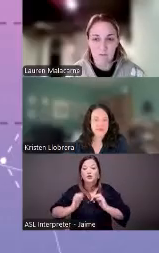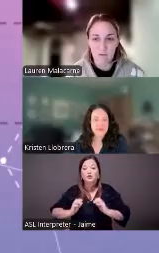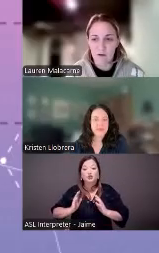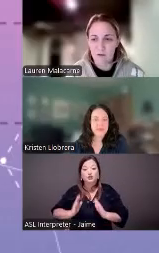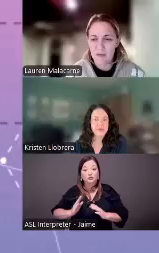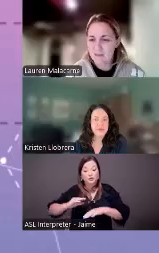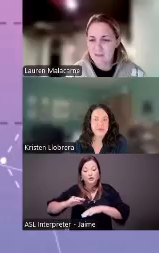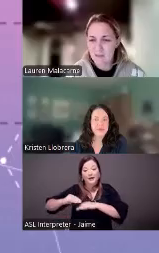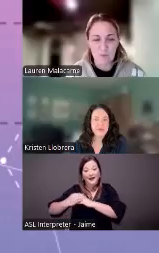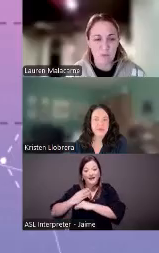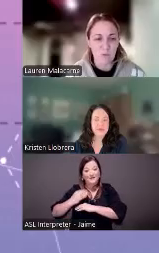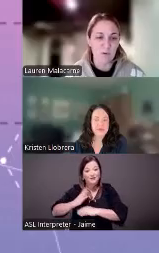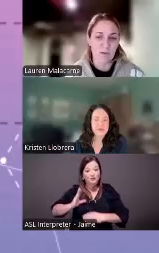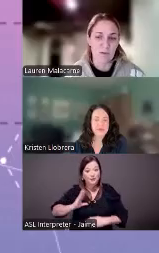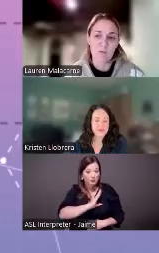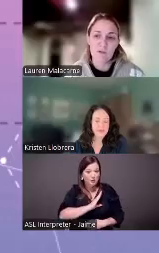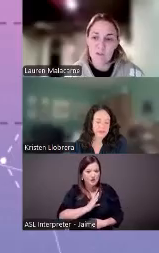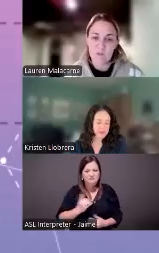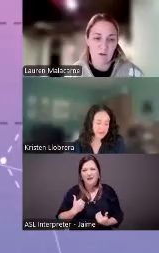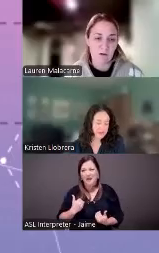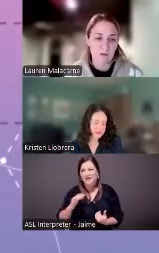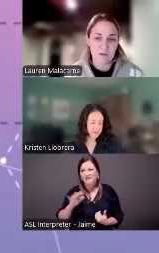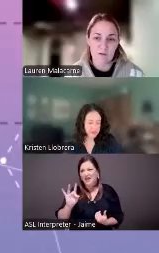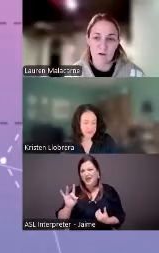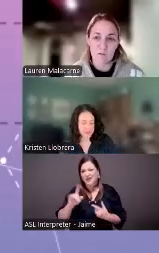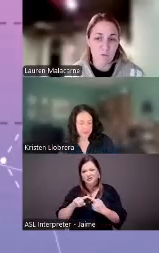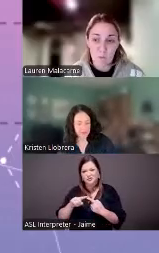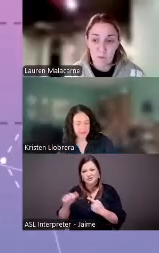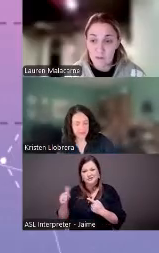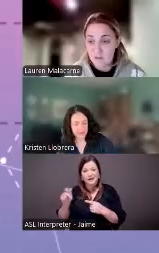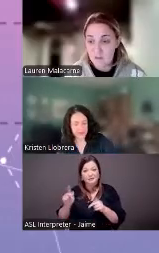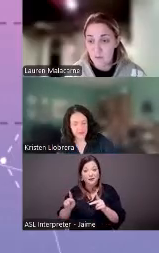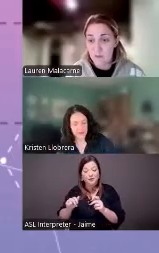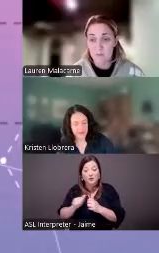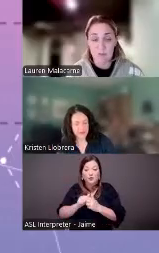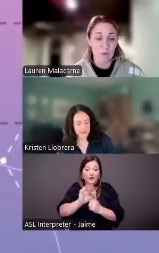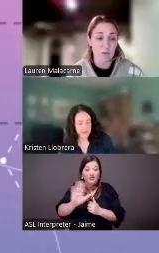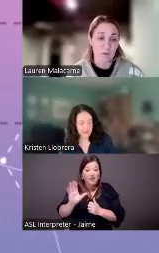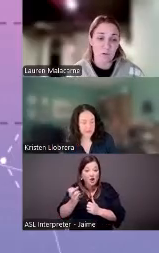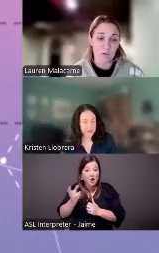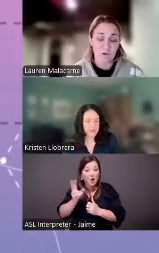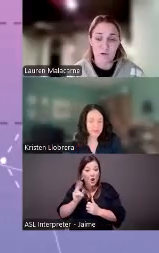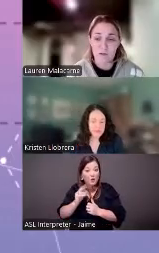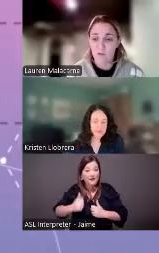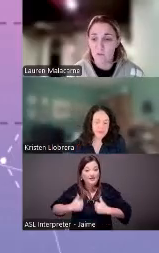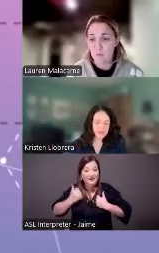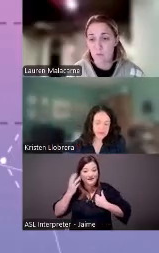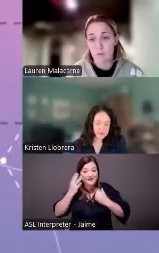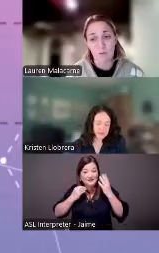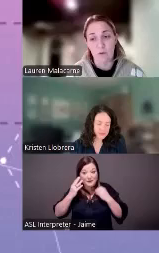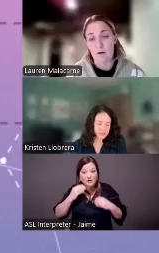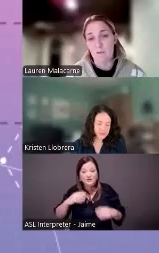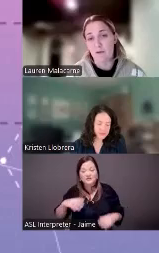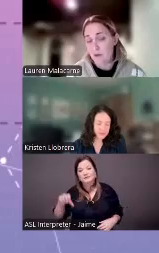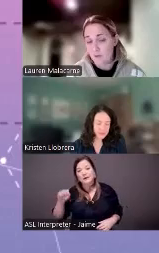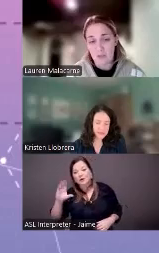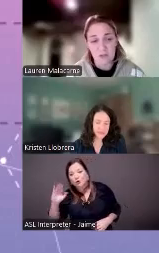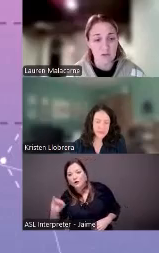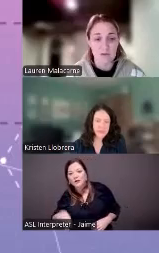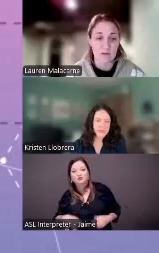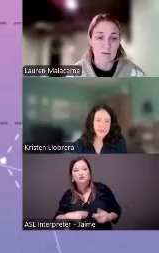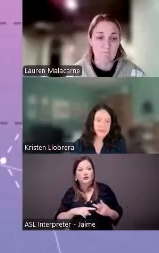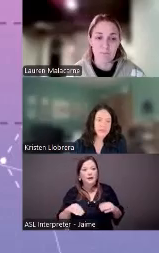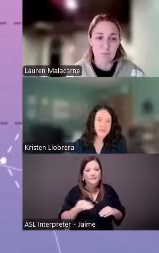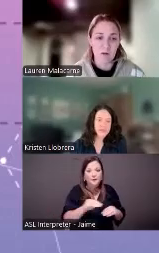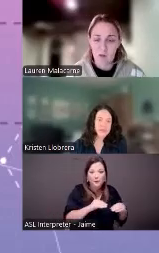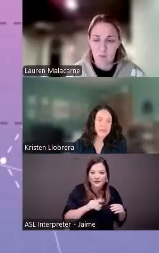of 8 to 10 people with lived experience with mobility disability, some people with spinal cord injuries, other people who have had